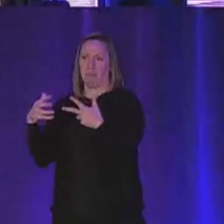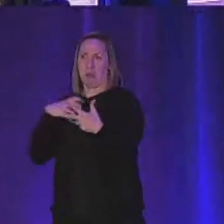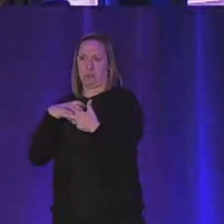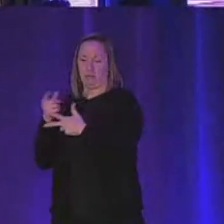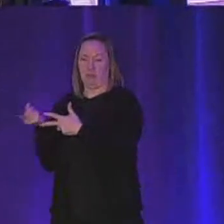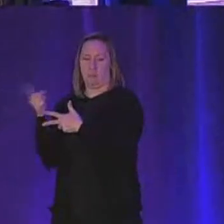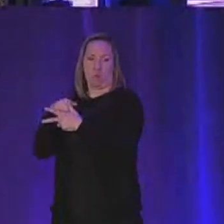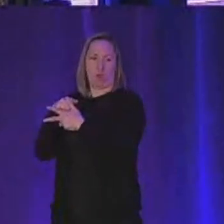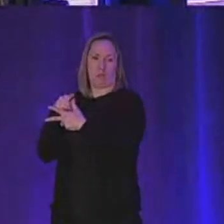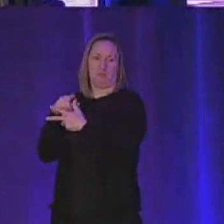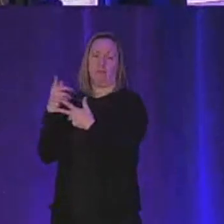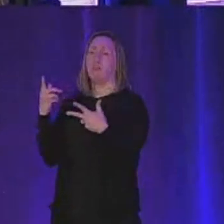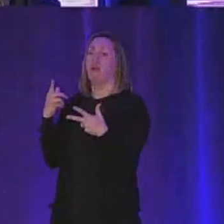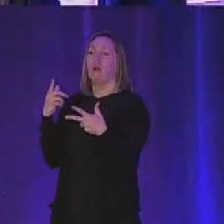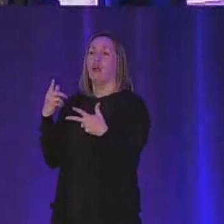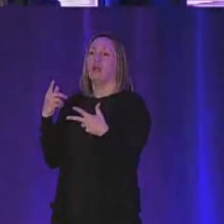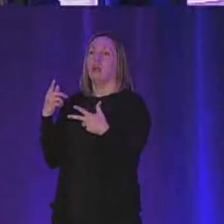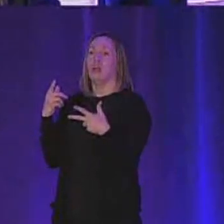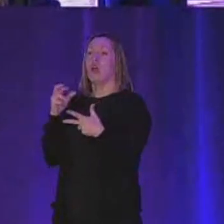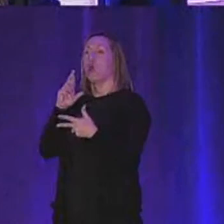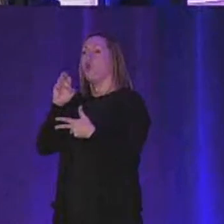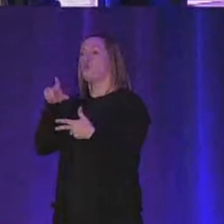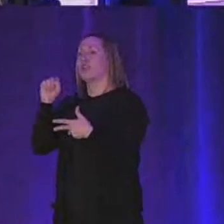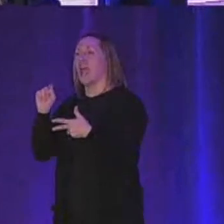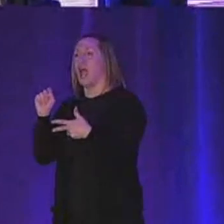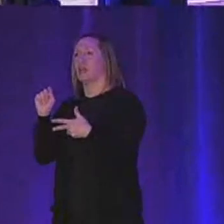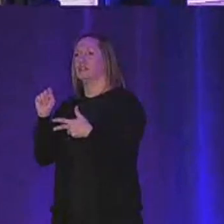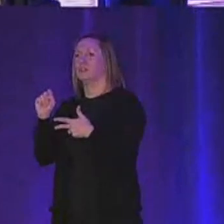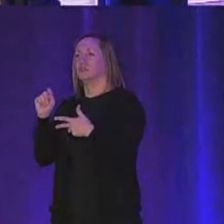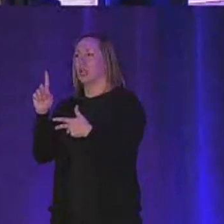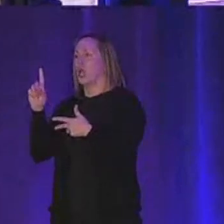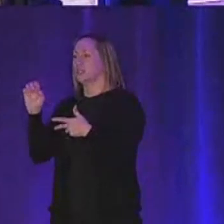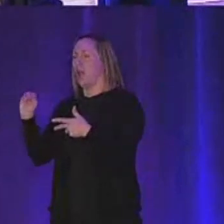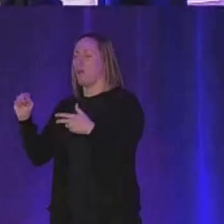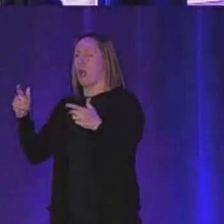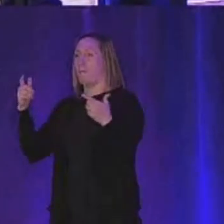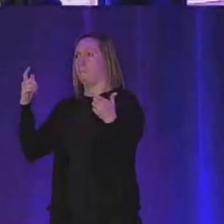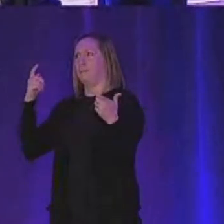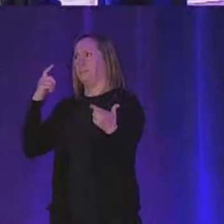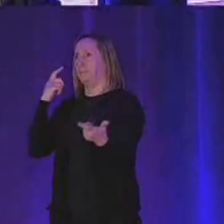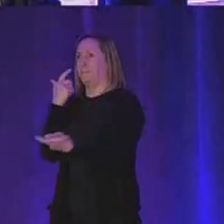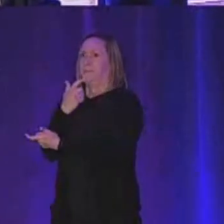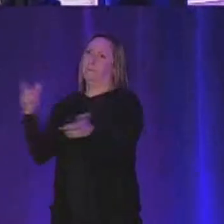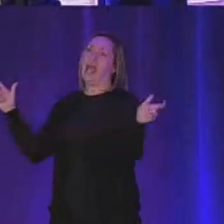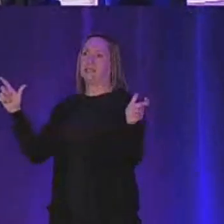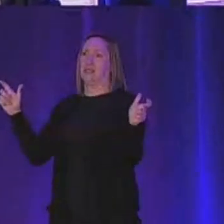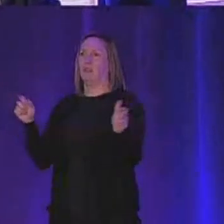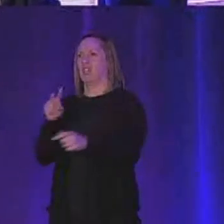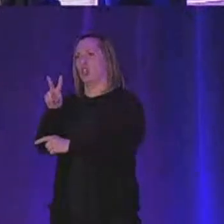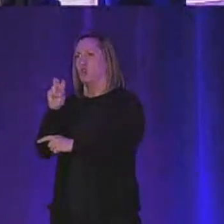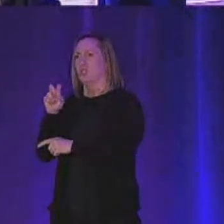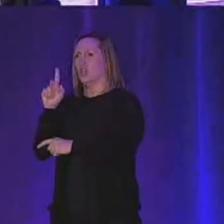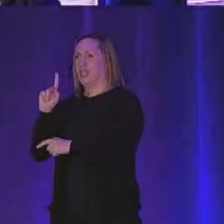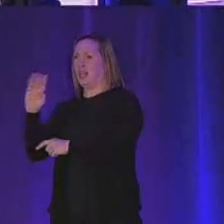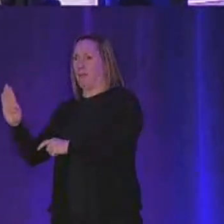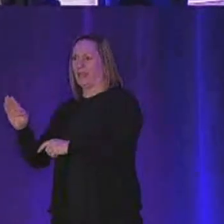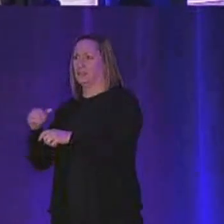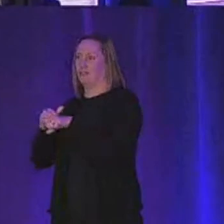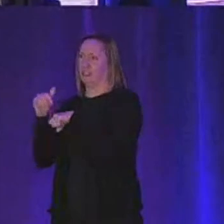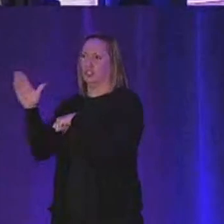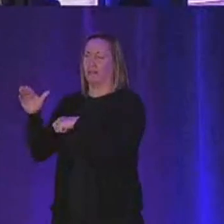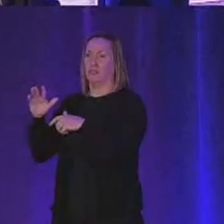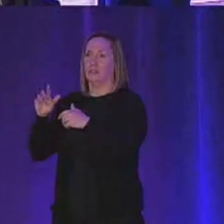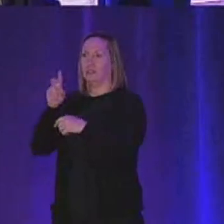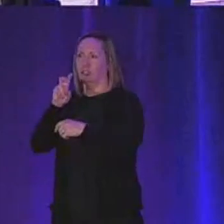one is React DOM is just massive. It's like uncompressed. It's like 200 kilobytes. You ship an entire virtual DOM